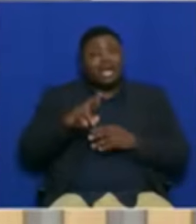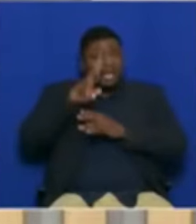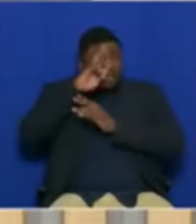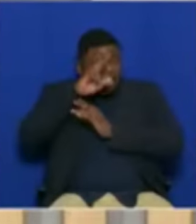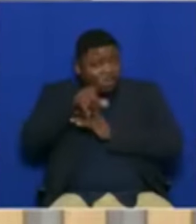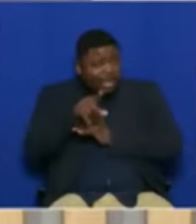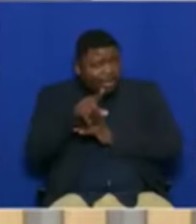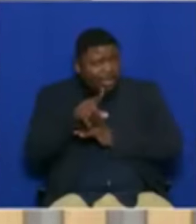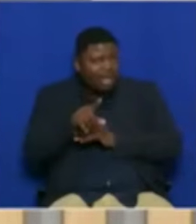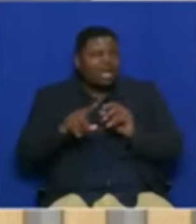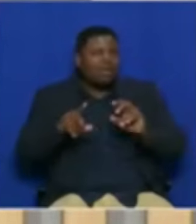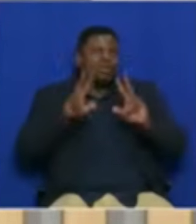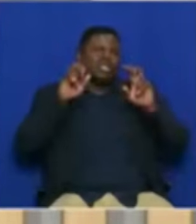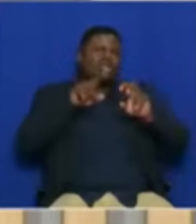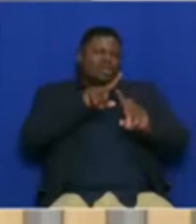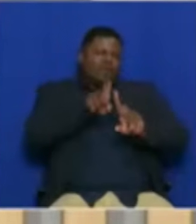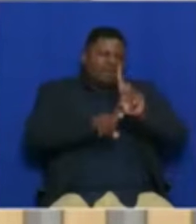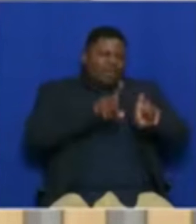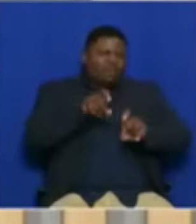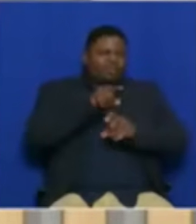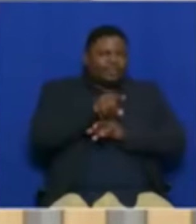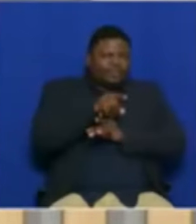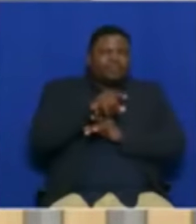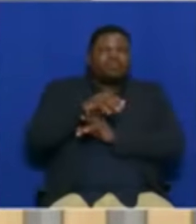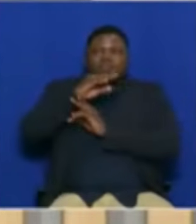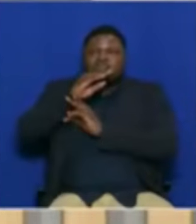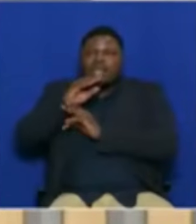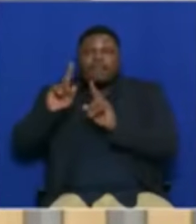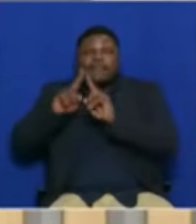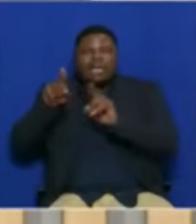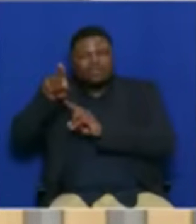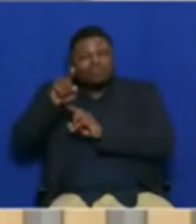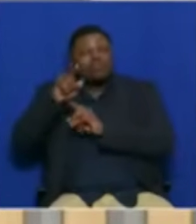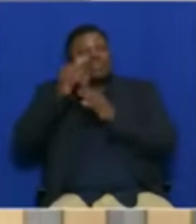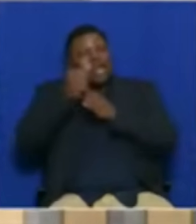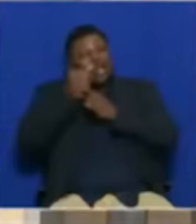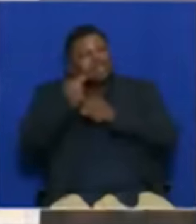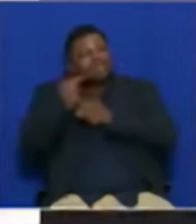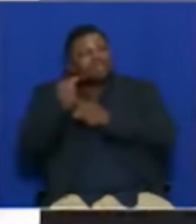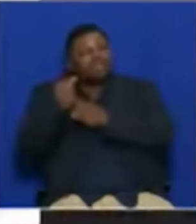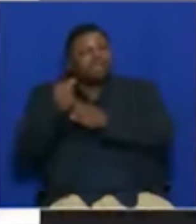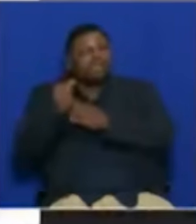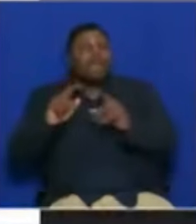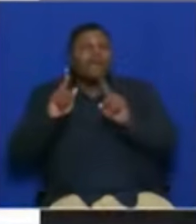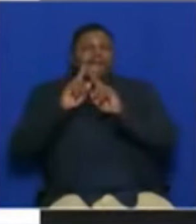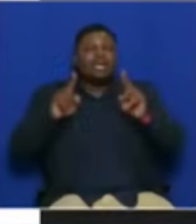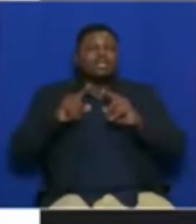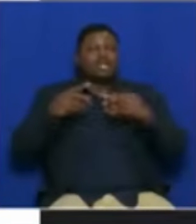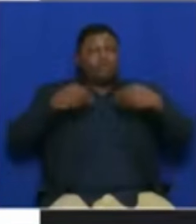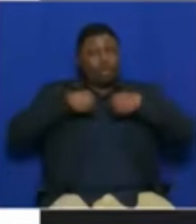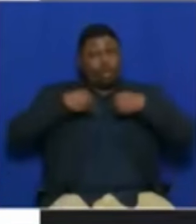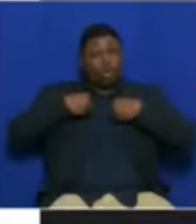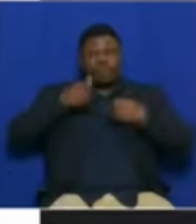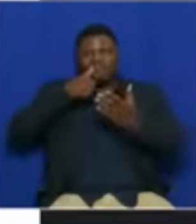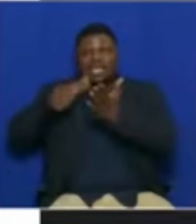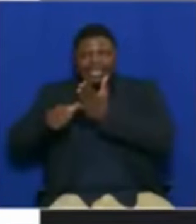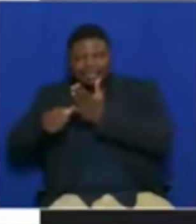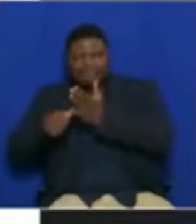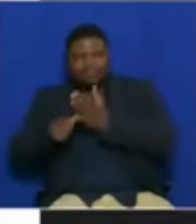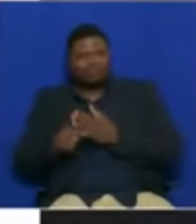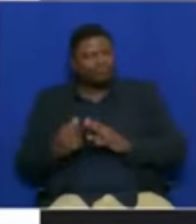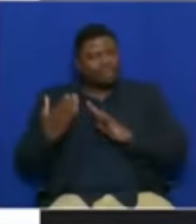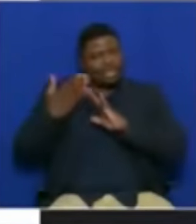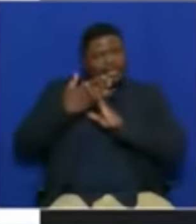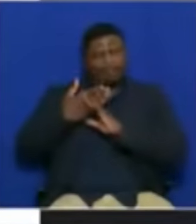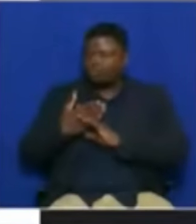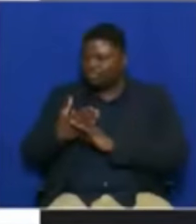he owns this letter. No, he doesn't. It's not written by him. This letter does not... No, hold on. You've made the point that